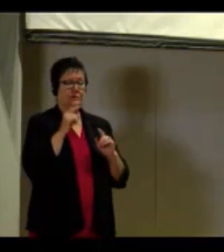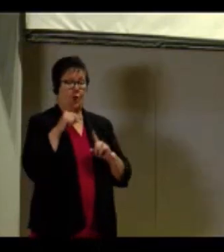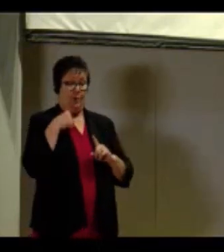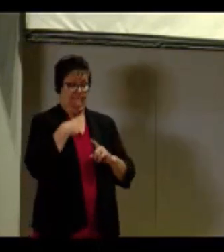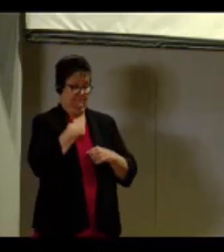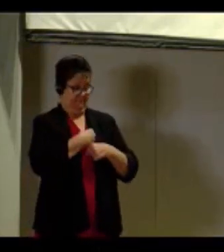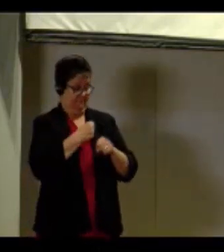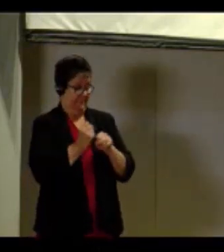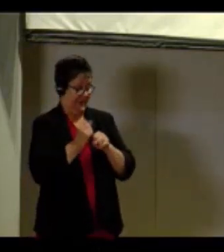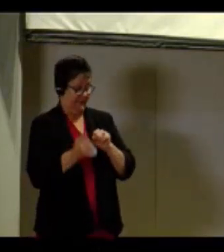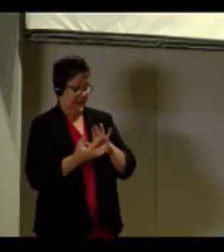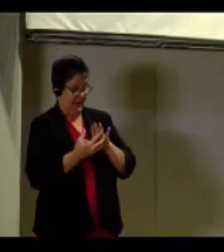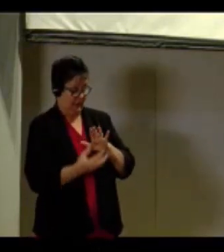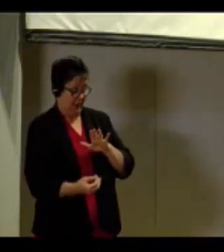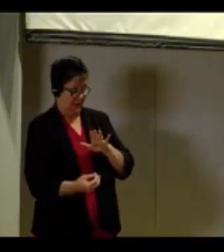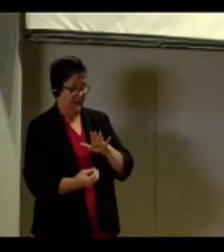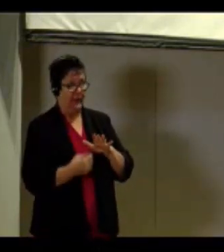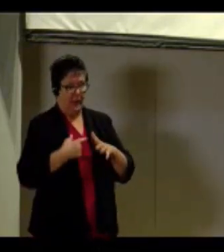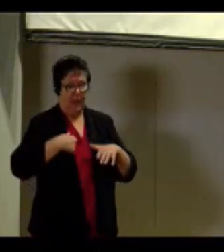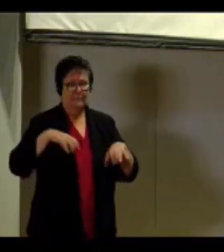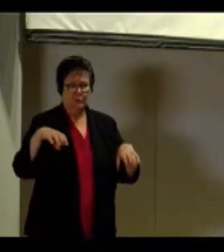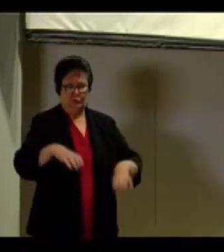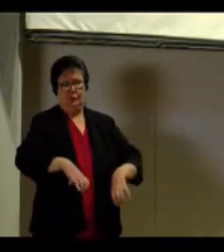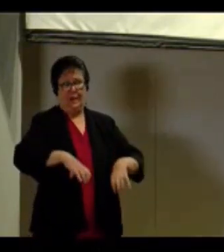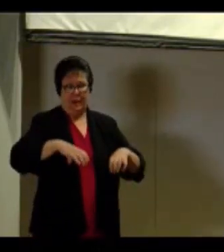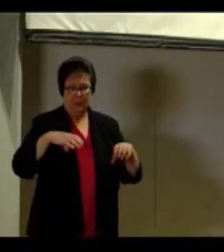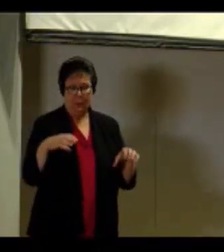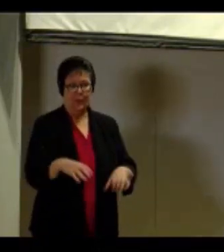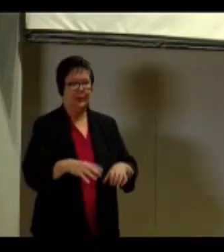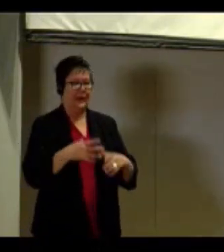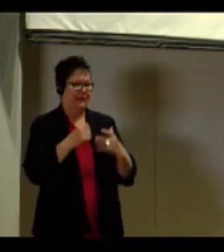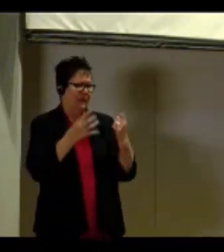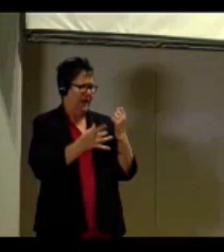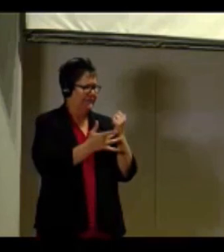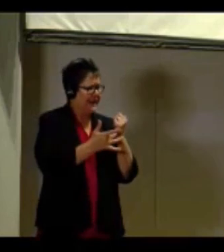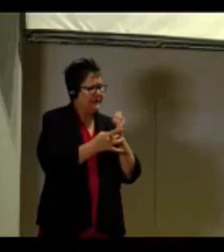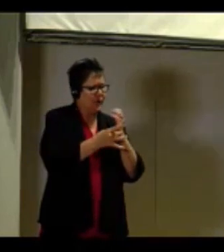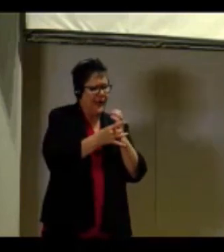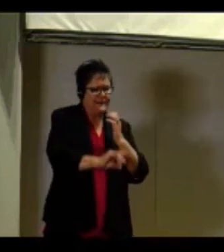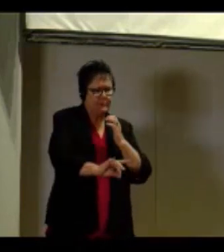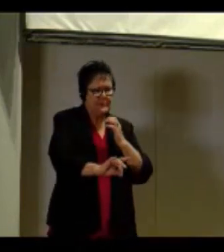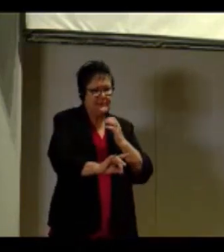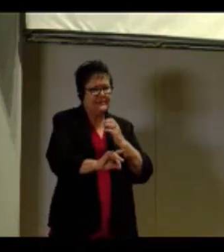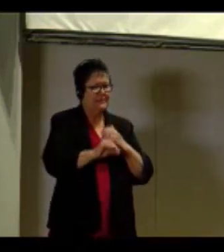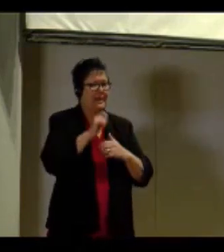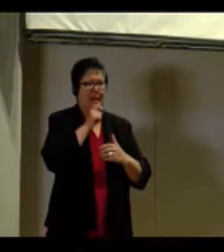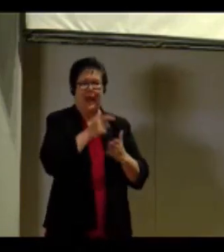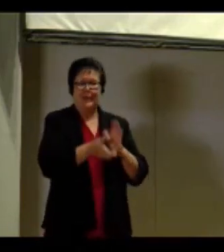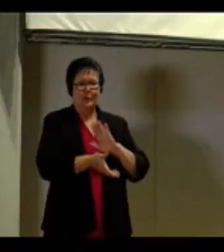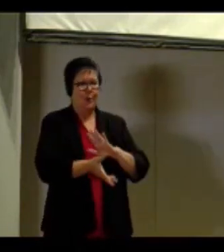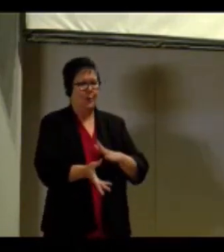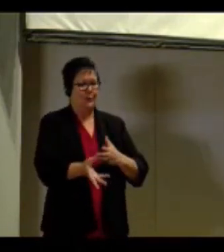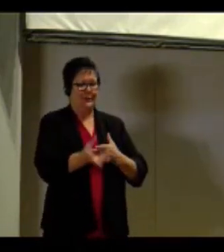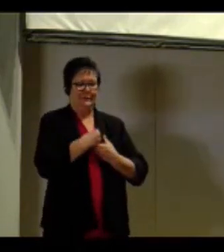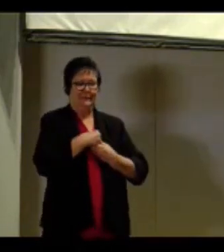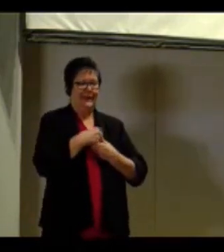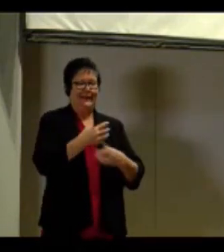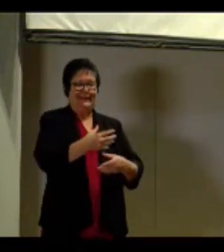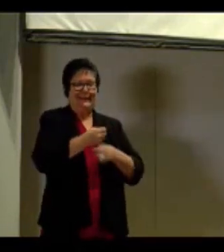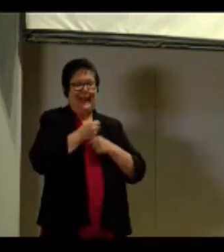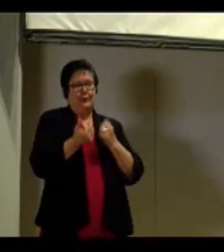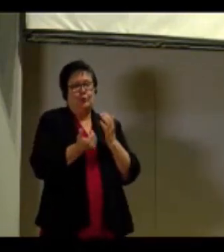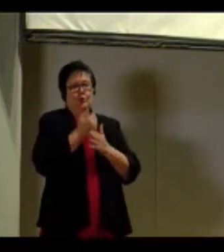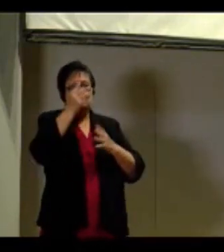of the copy, while you are doing a lot of work and you have a great deal of technical expertise, you are not injecting any